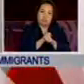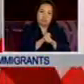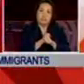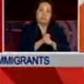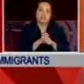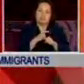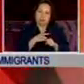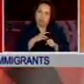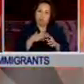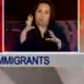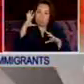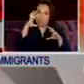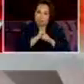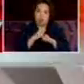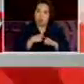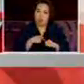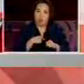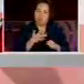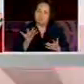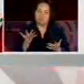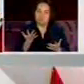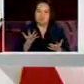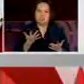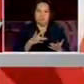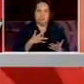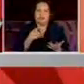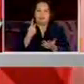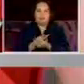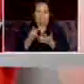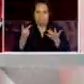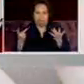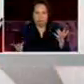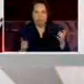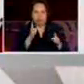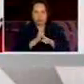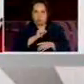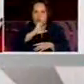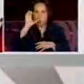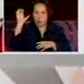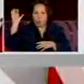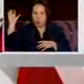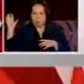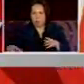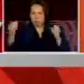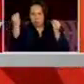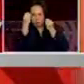Chief Justice failed to properly disclose all of his assets in his SAL